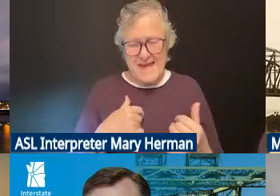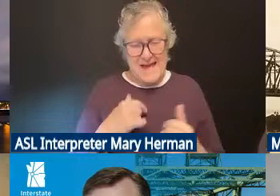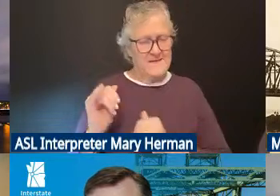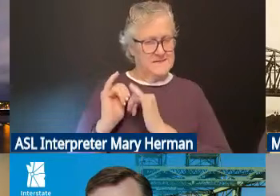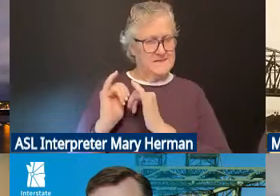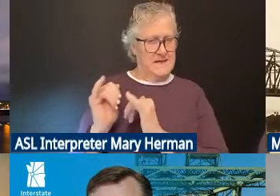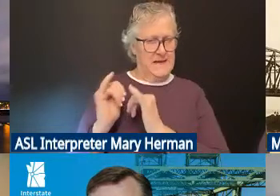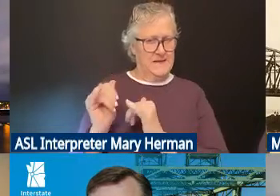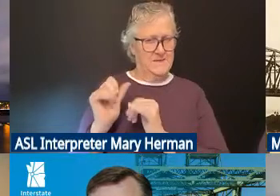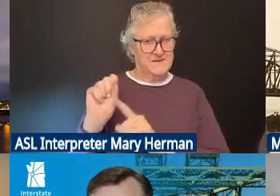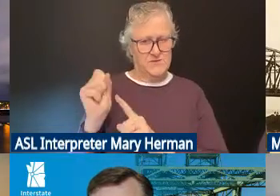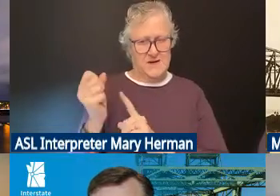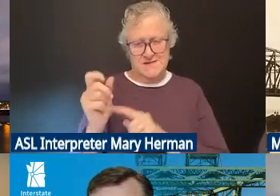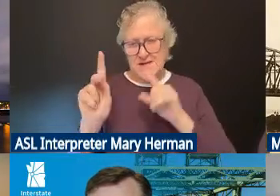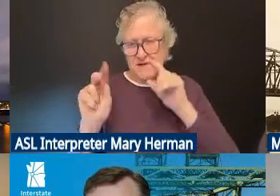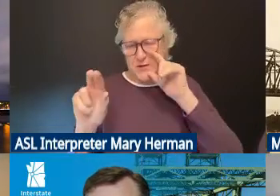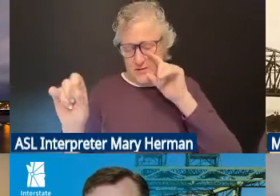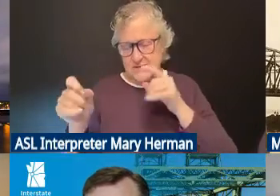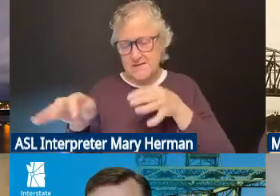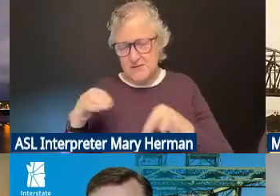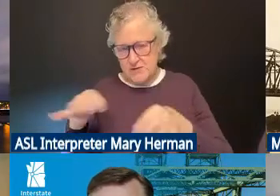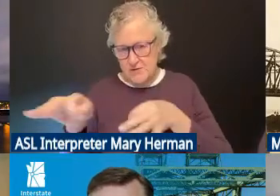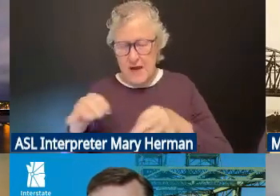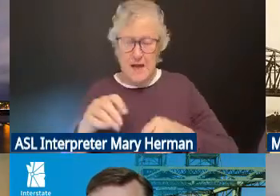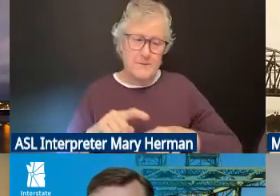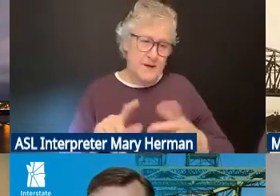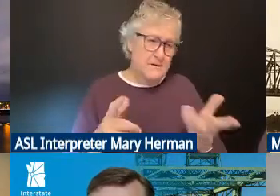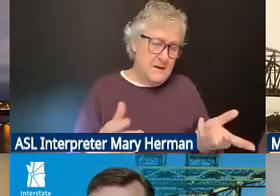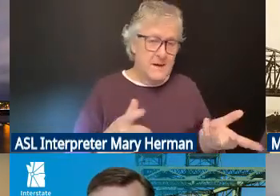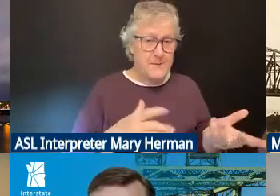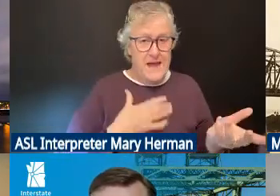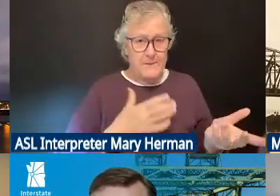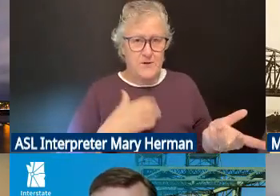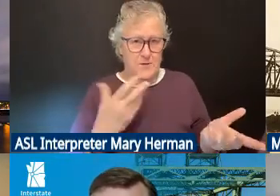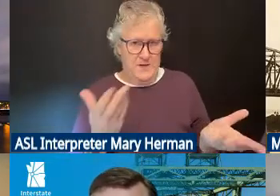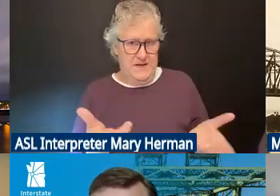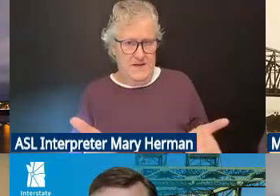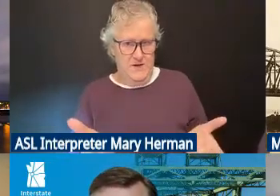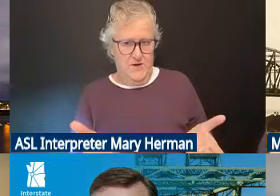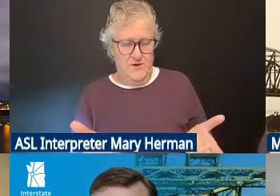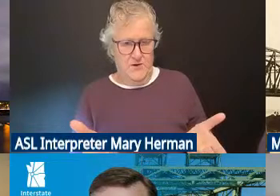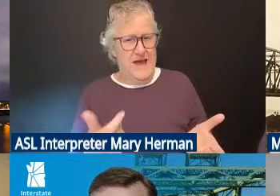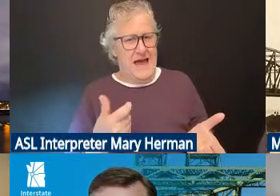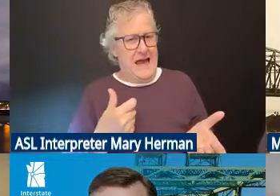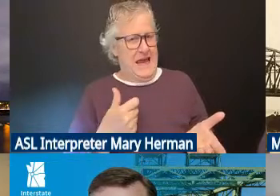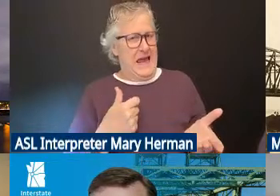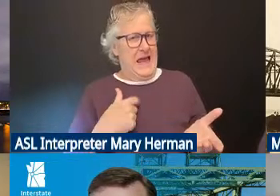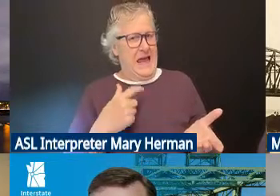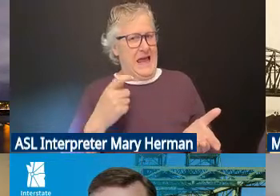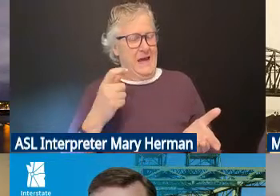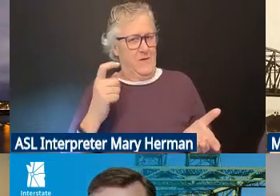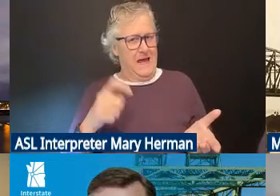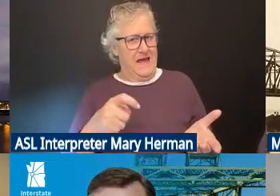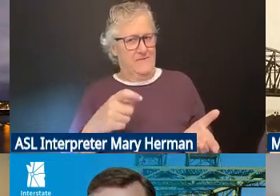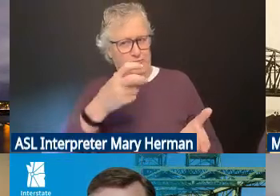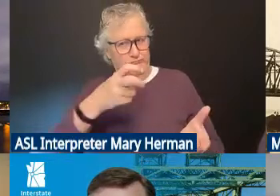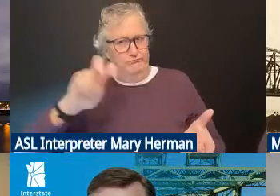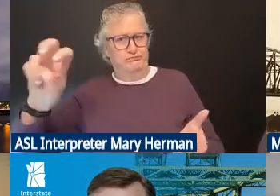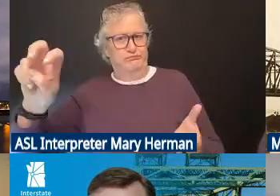that, but I'm happy to be here today. I am headed to a public event with our governor